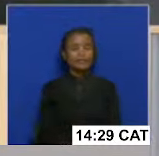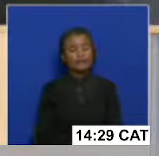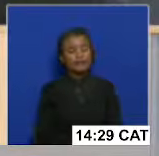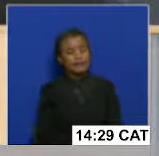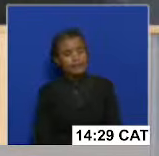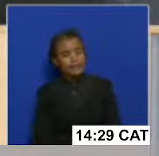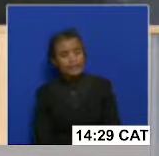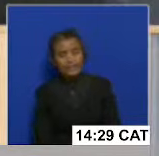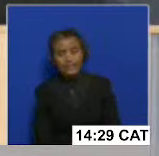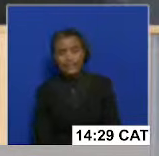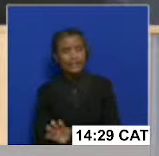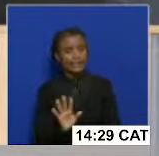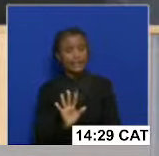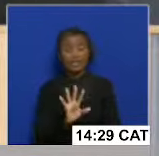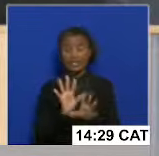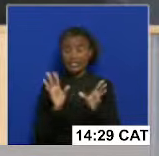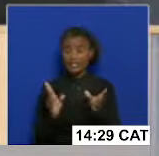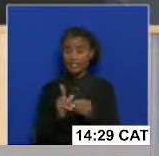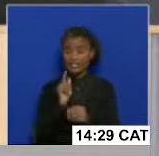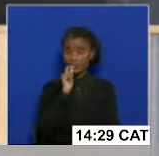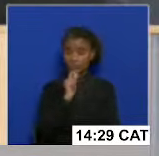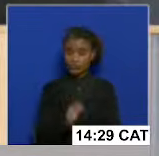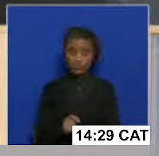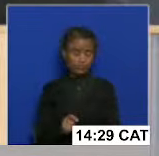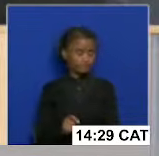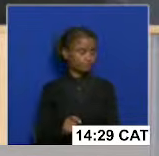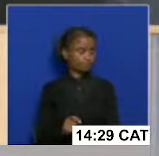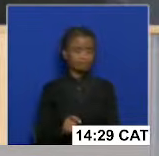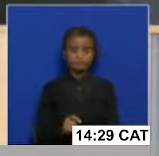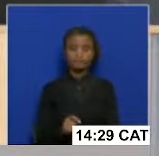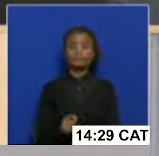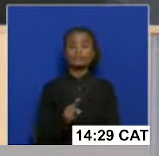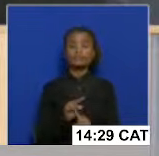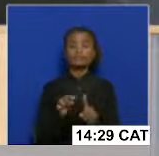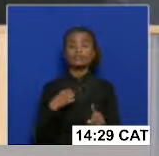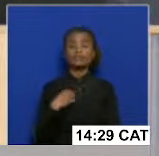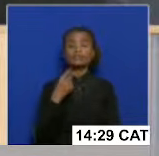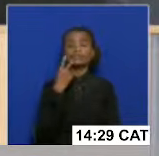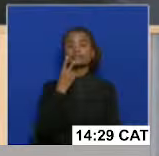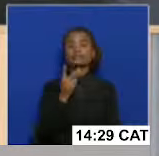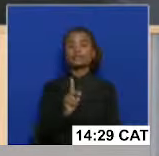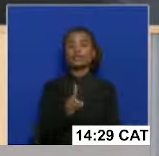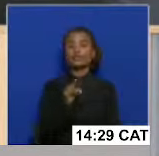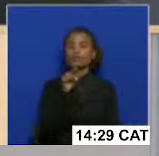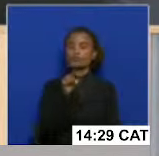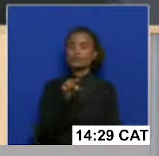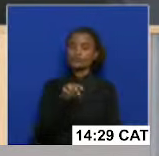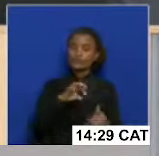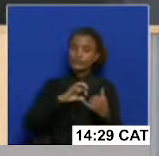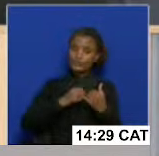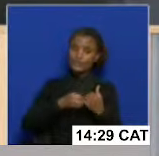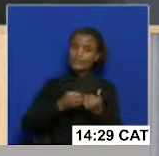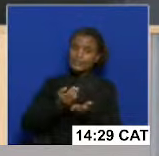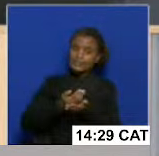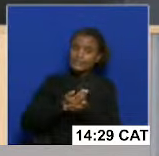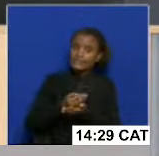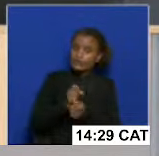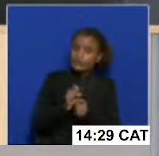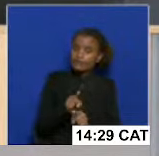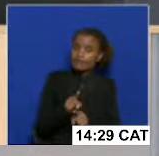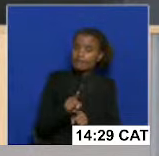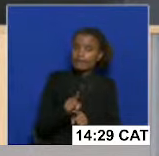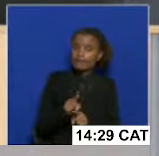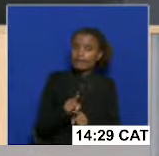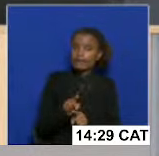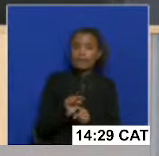I see here is that you were trying to save your skin because she was not prepared to say that it was